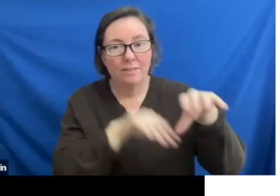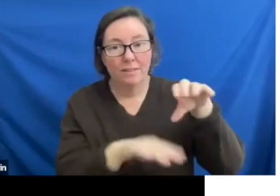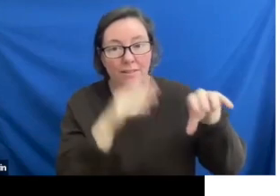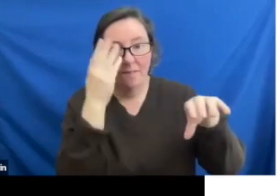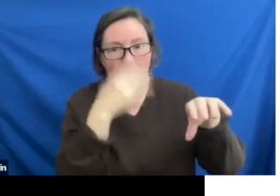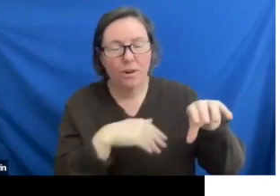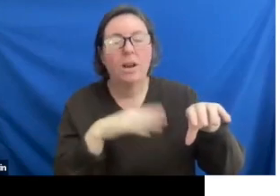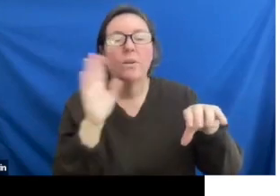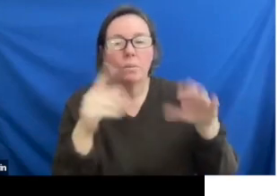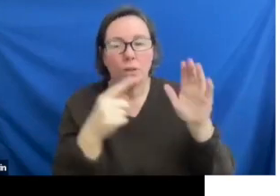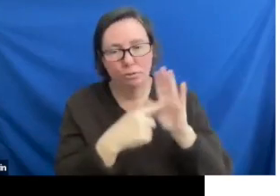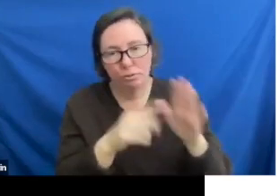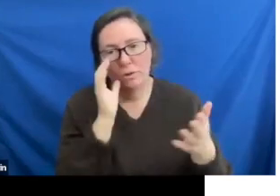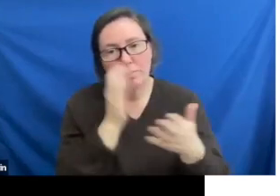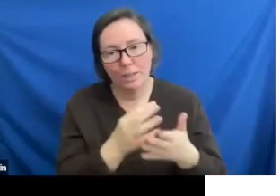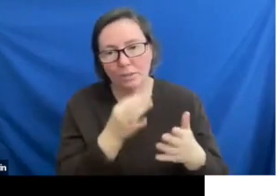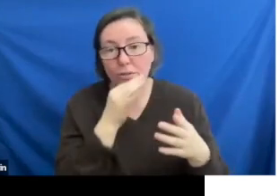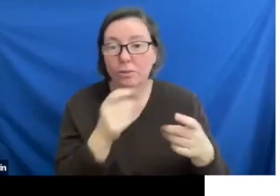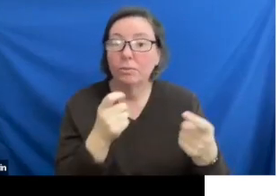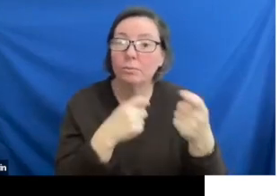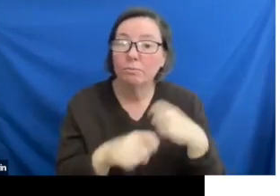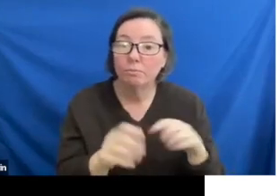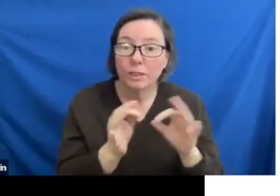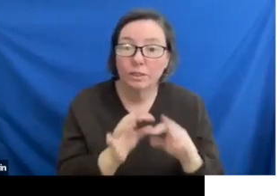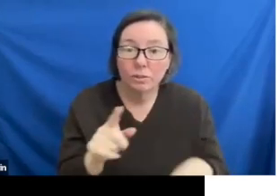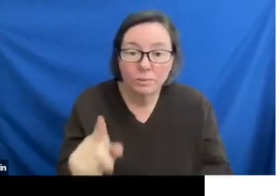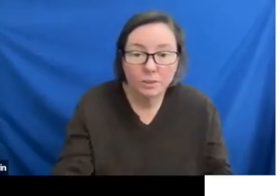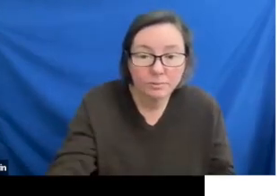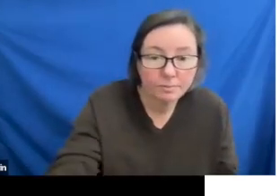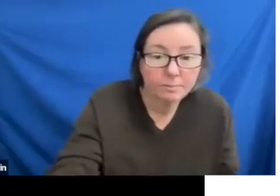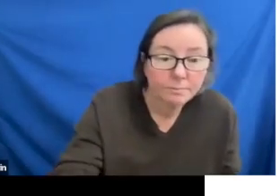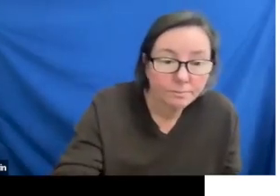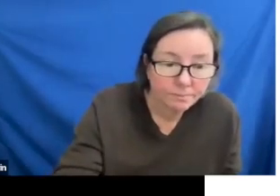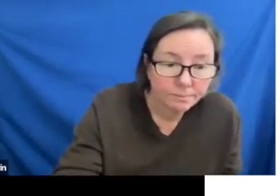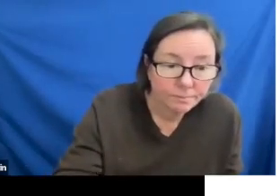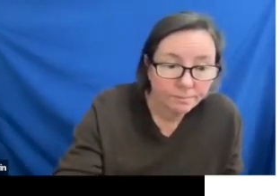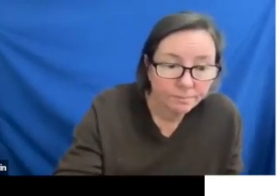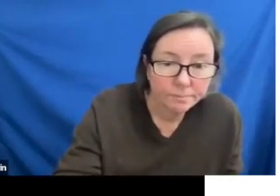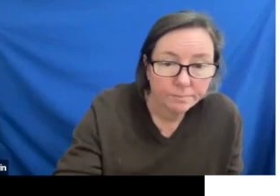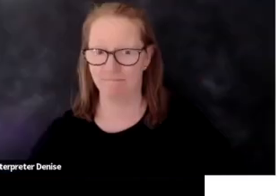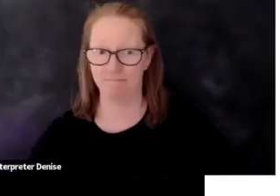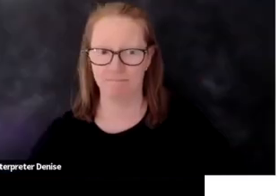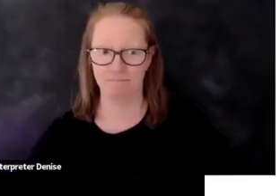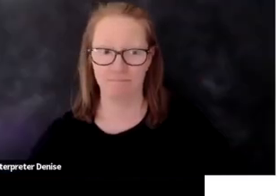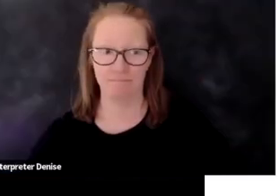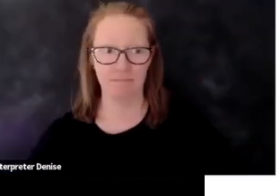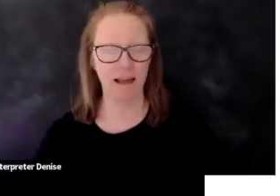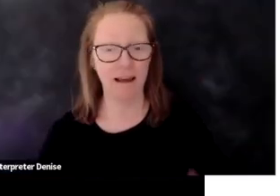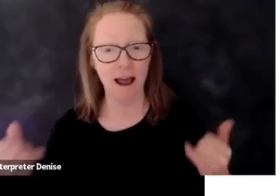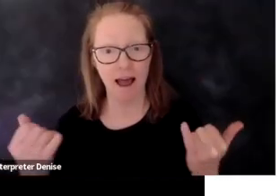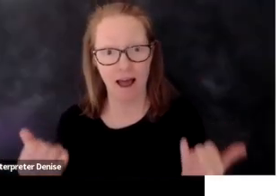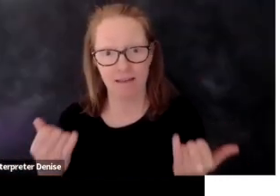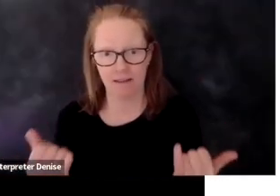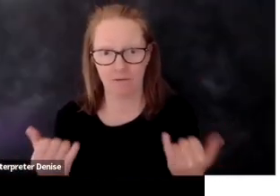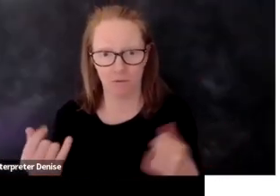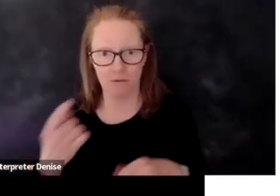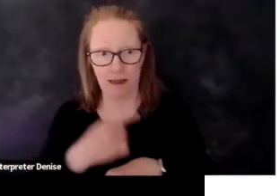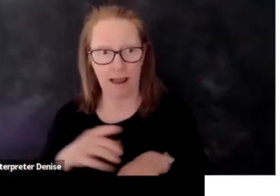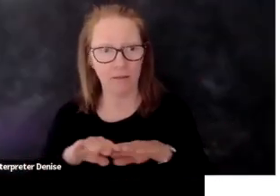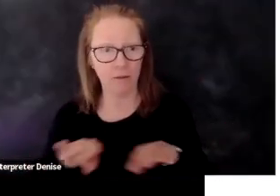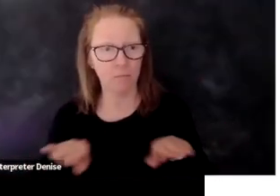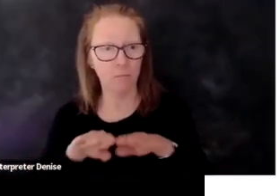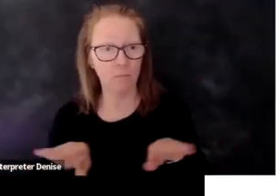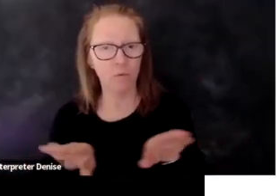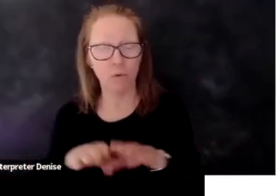coming up that'll detail that work. And we have, as of today, and we will when the pool reopens, and I believe we're going to have it